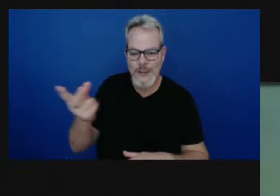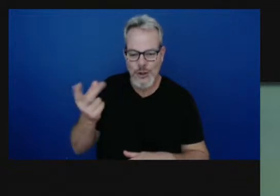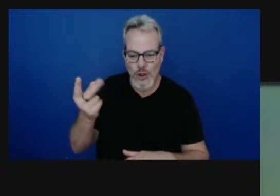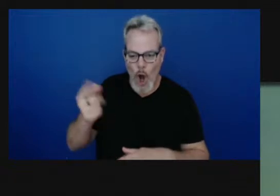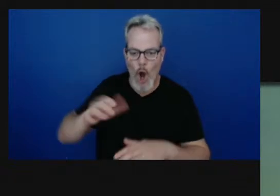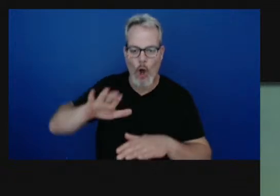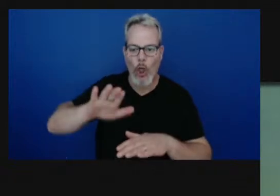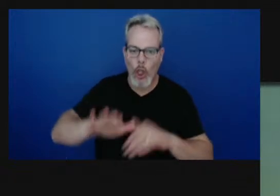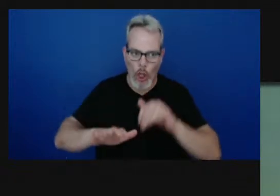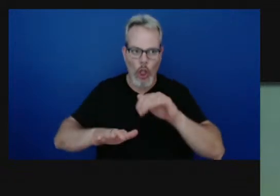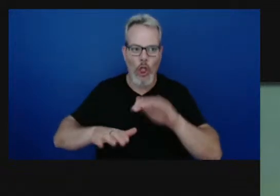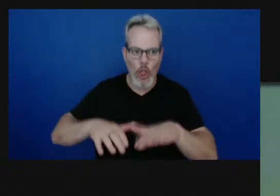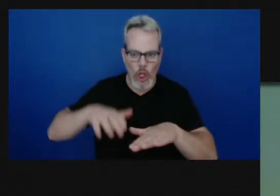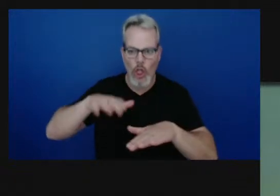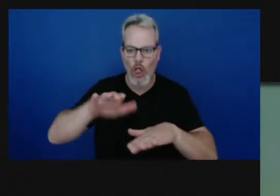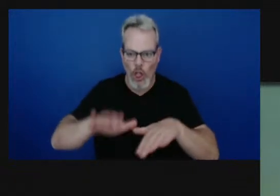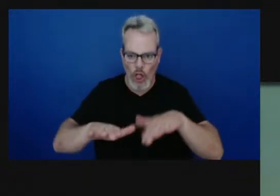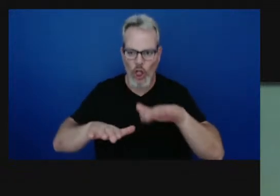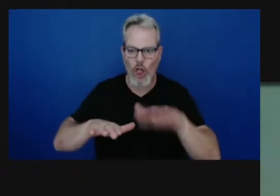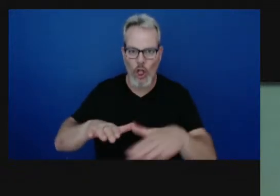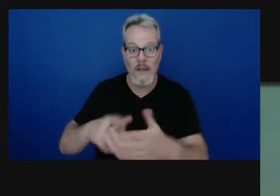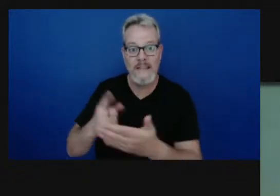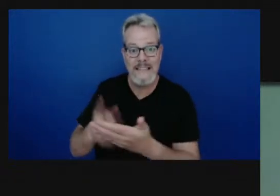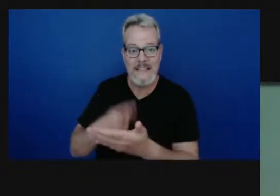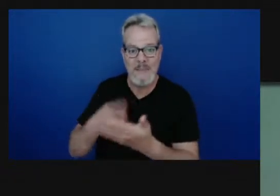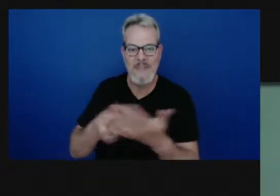So sometimes the ash was obviously quite muddy.